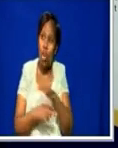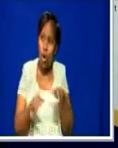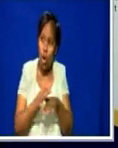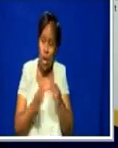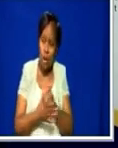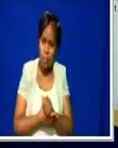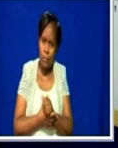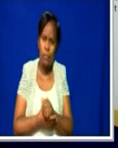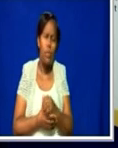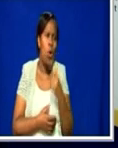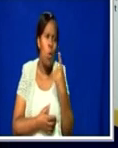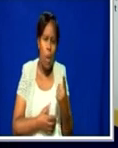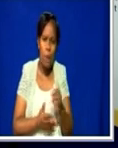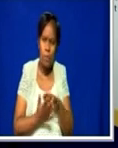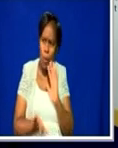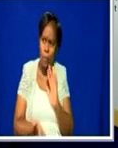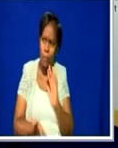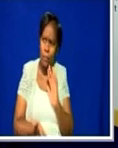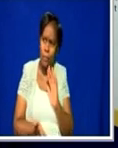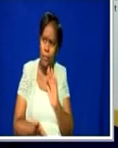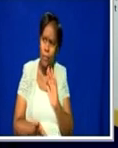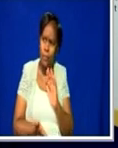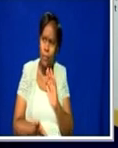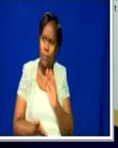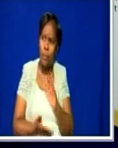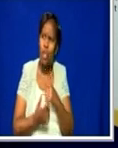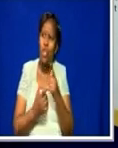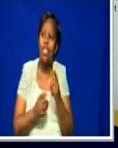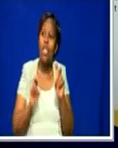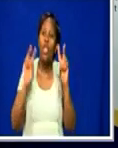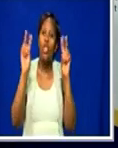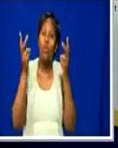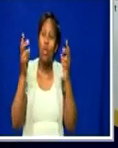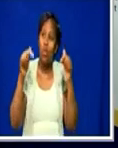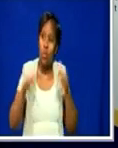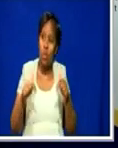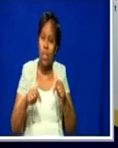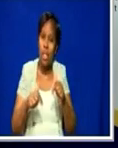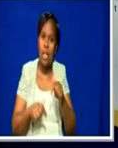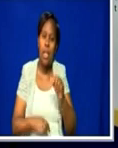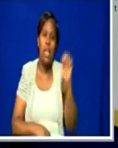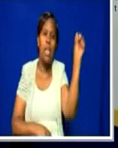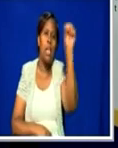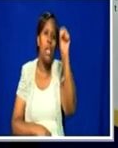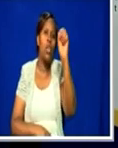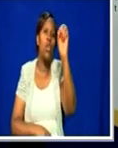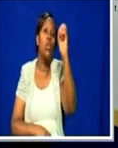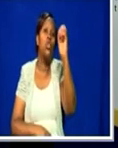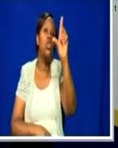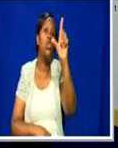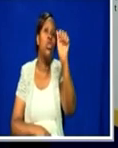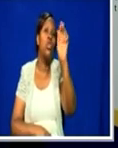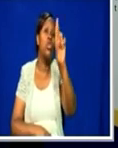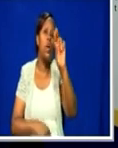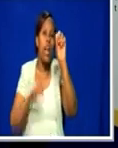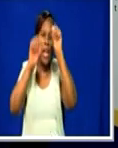go through one more. Now, you said the topic today is solar System. system. Hey,